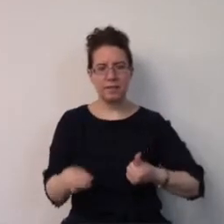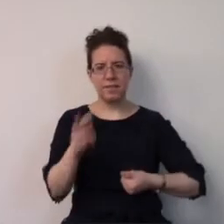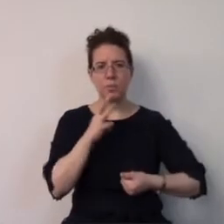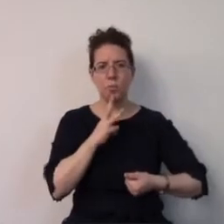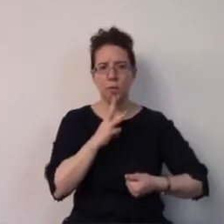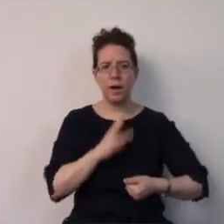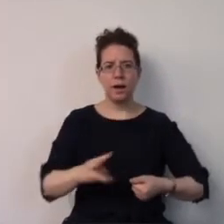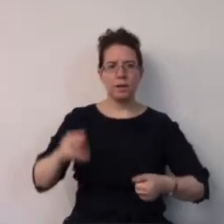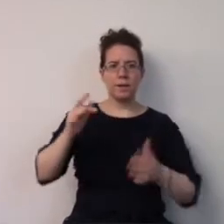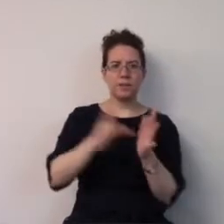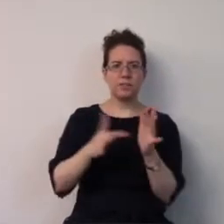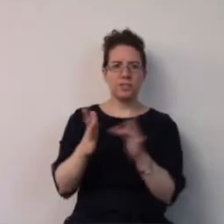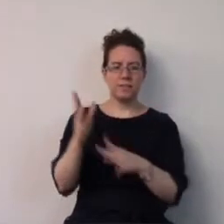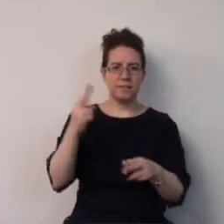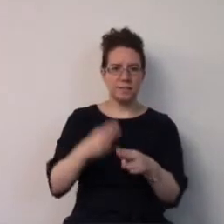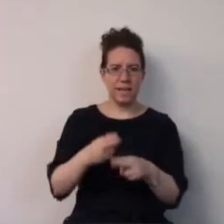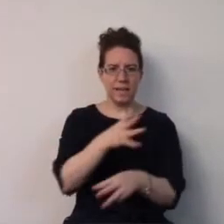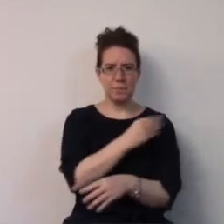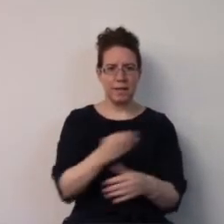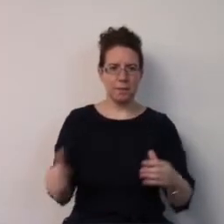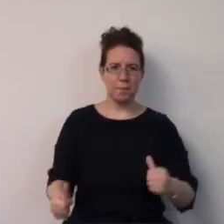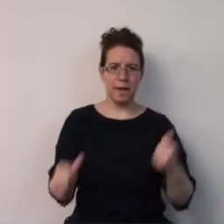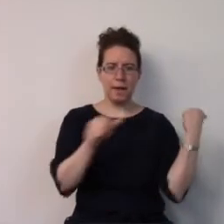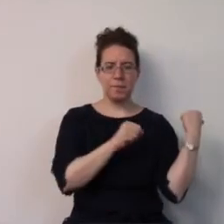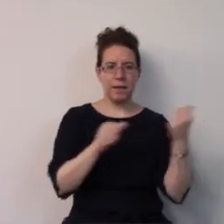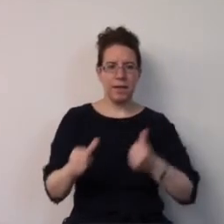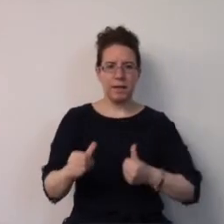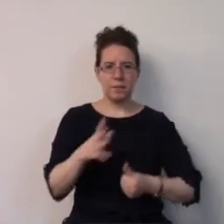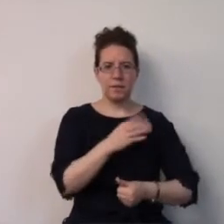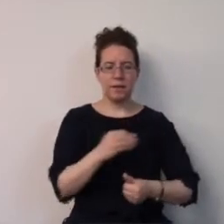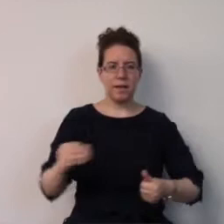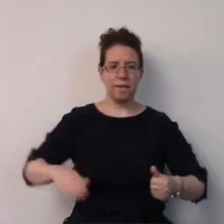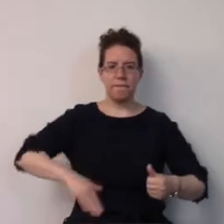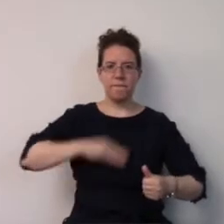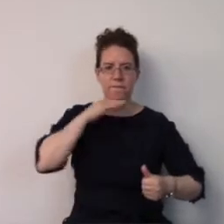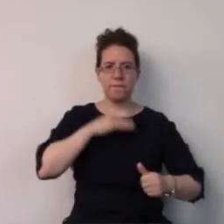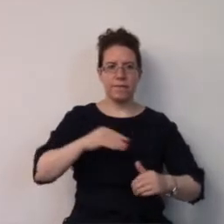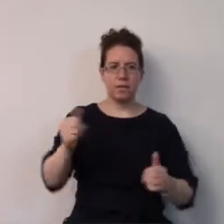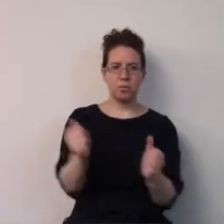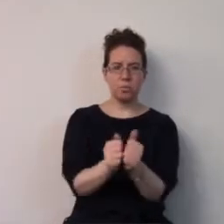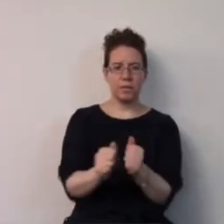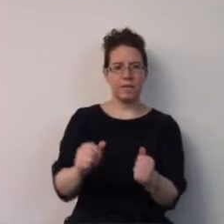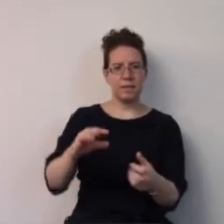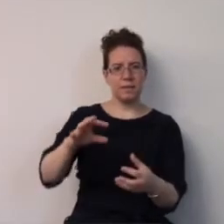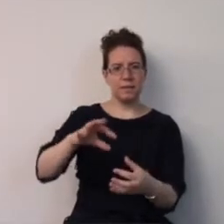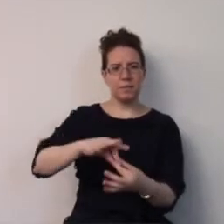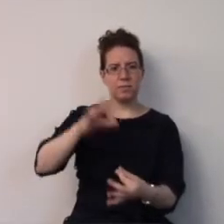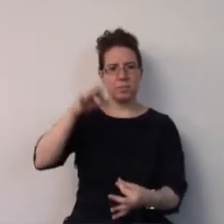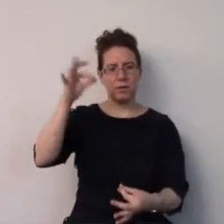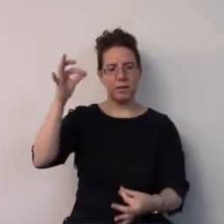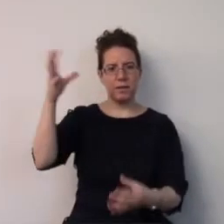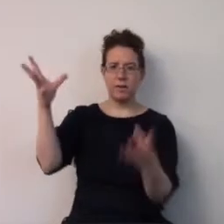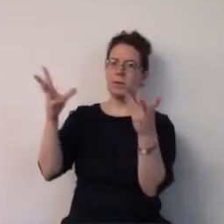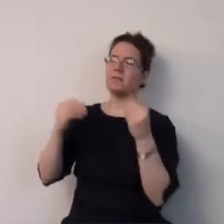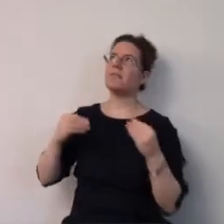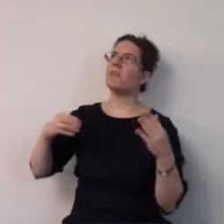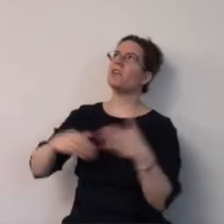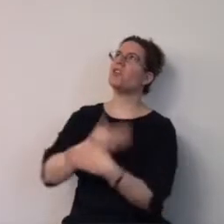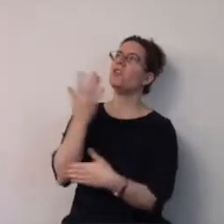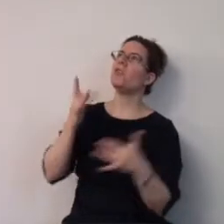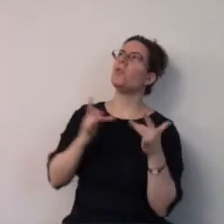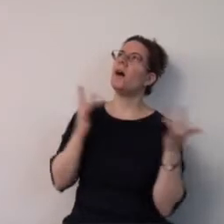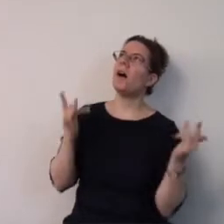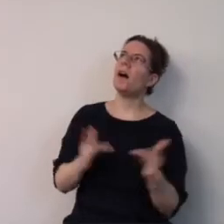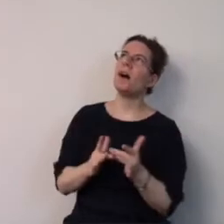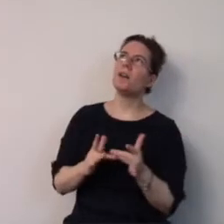need to be born from above. We're all of the earth, earthly. This earth is cursed because of sin.